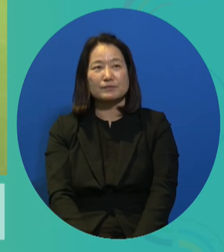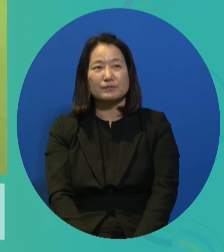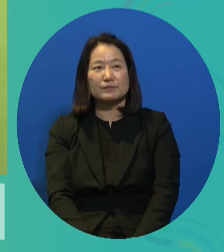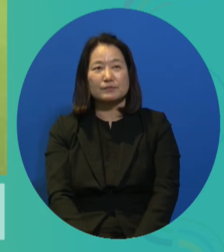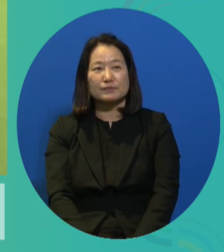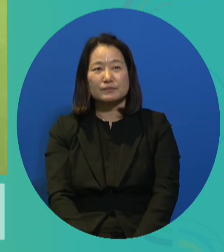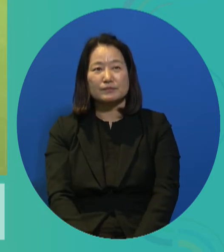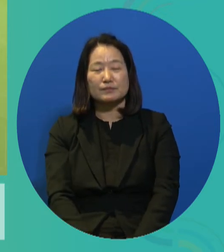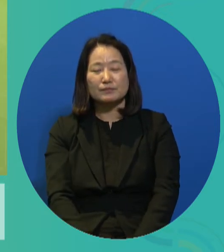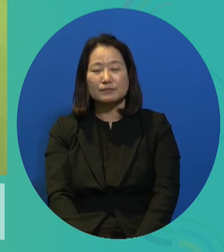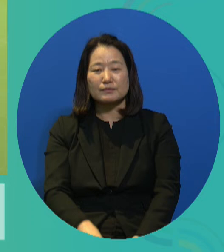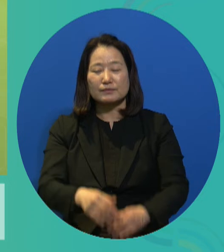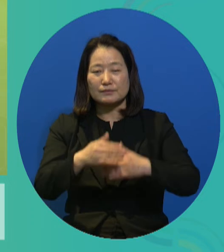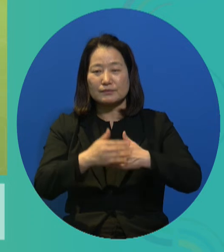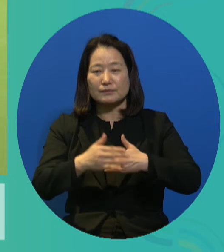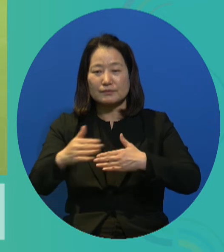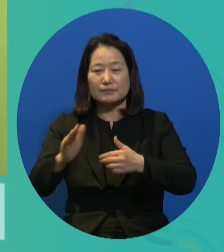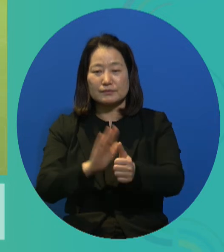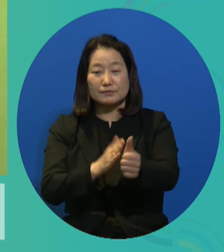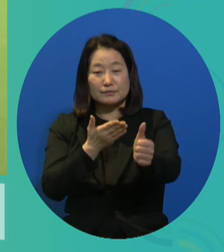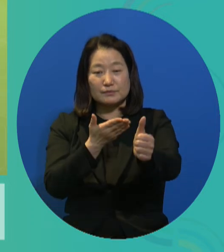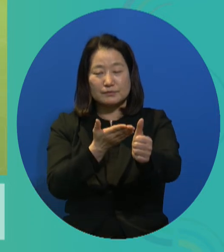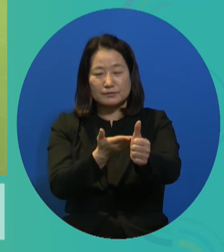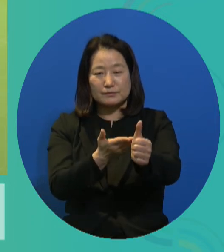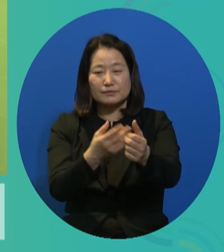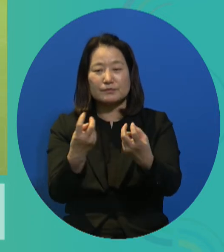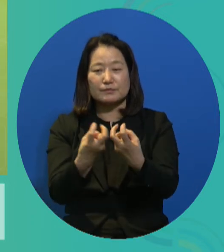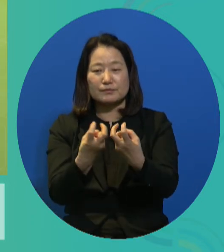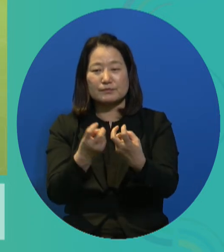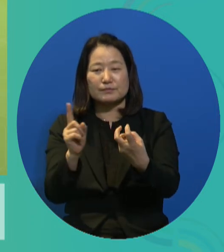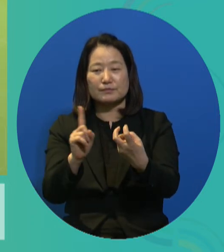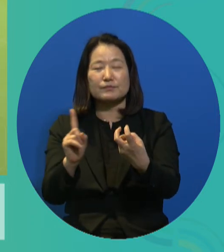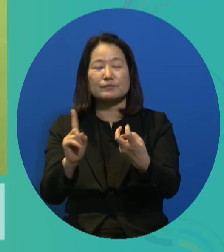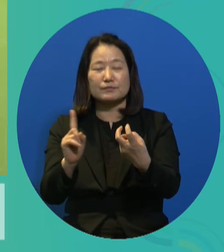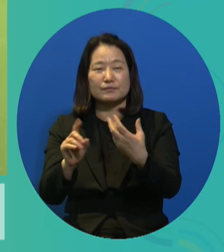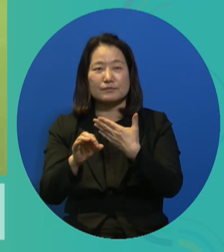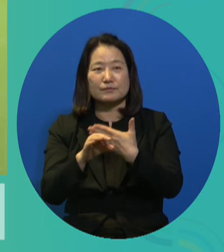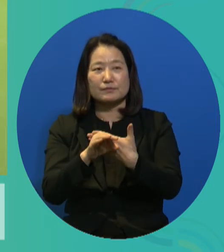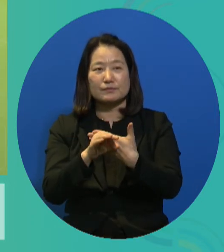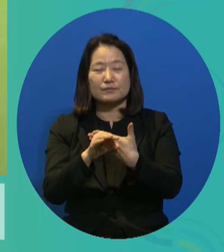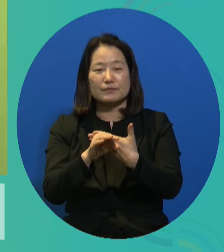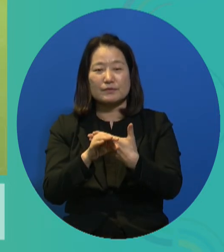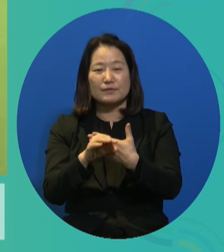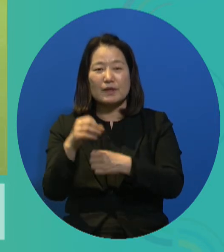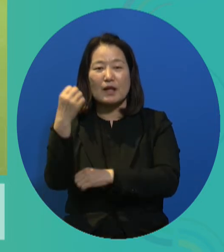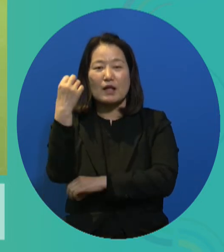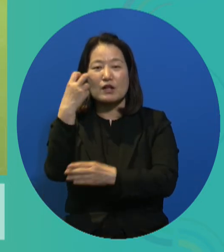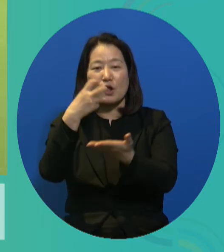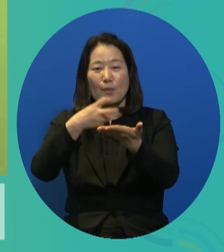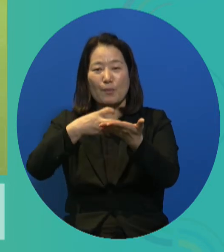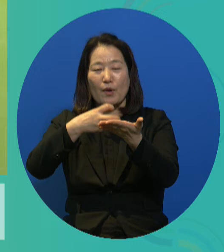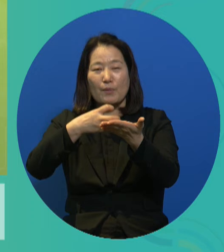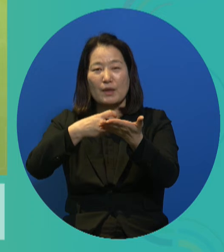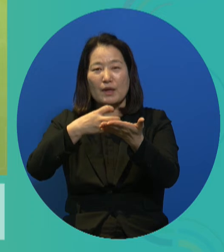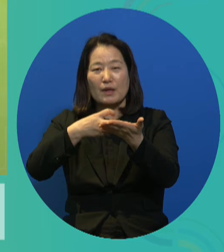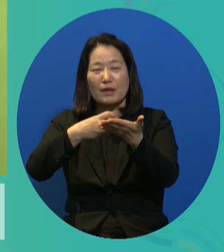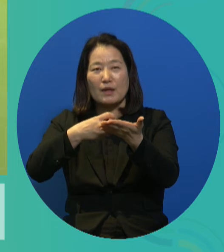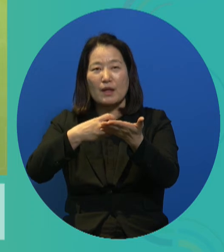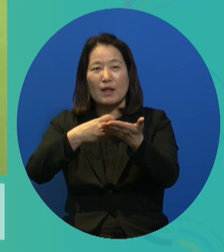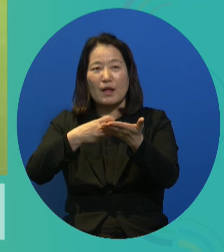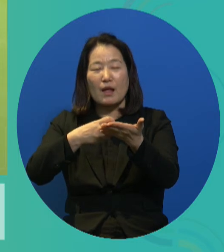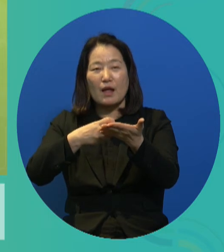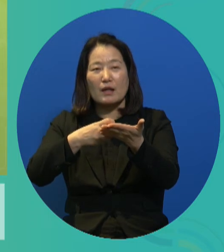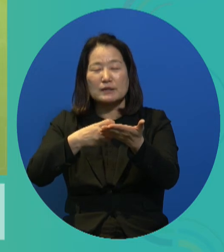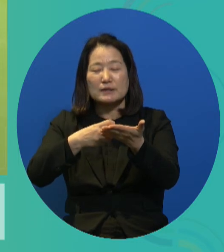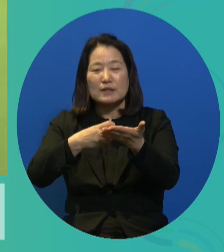carry out the implementation. And if the implementation is not carried out well, then they should be the body responsible for